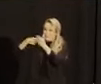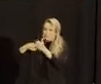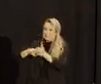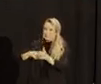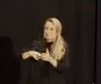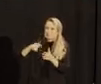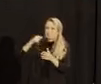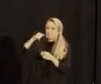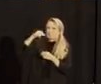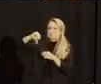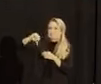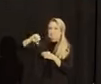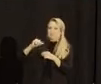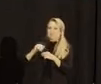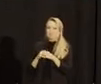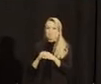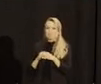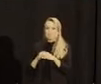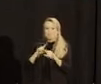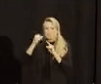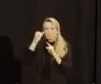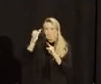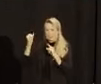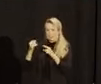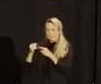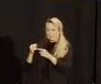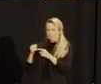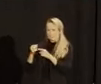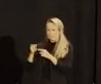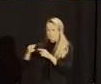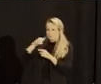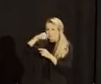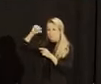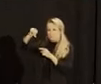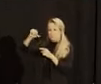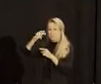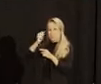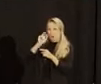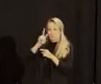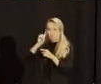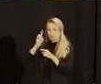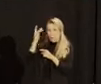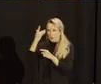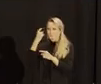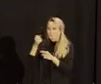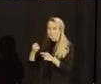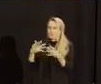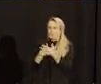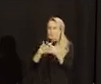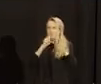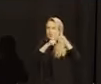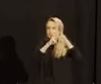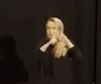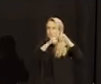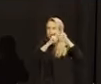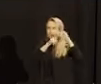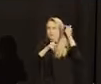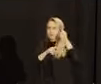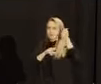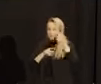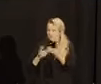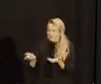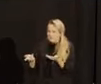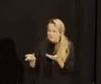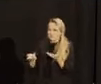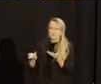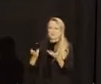debt? Absolutely not. So we actually really need, it's a question of choice too. Why is it